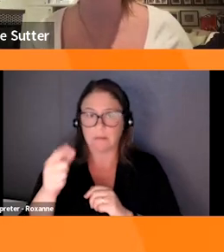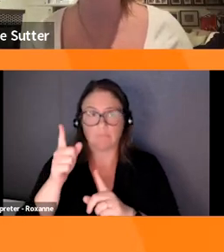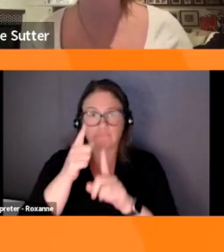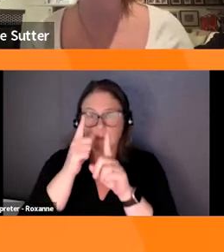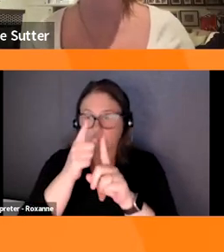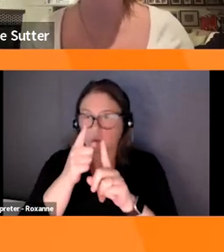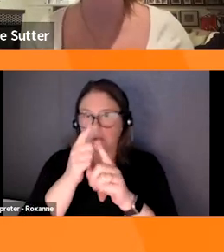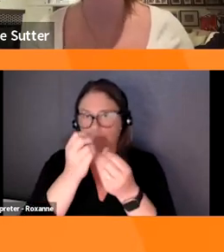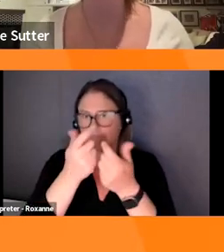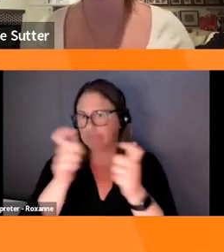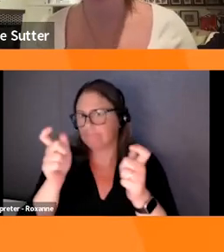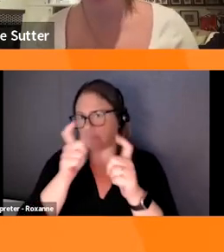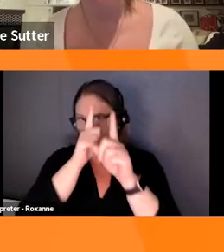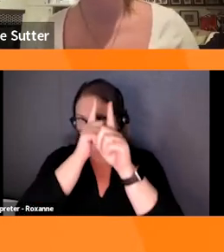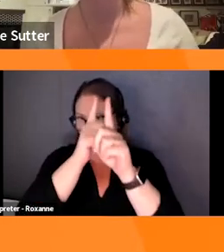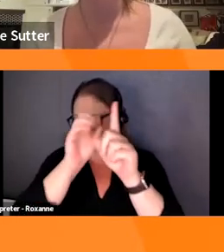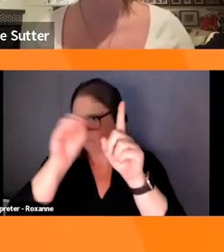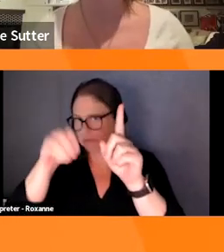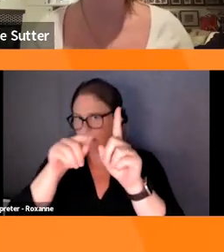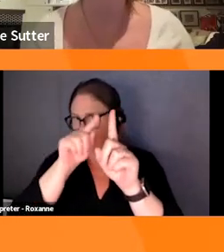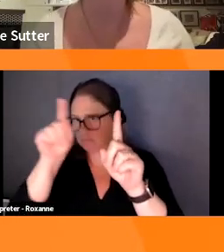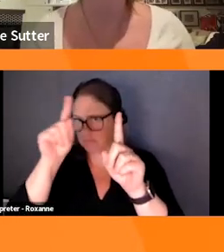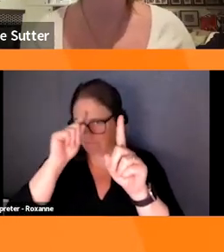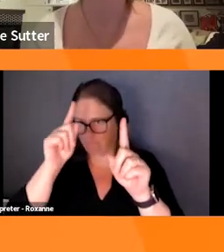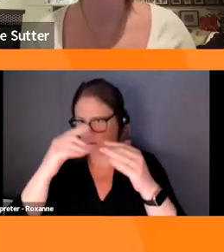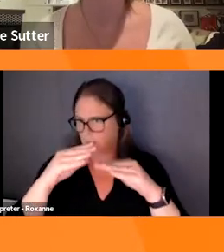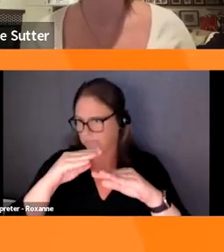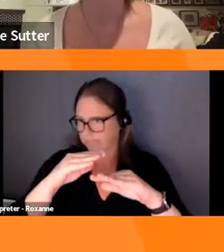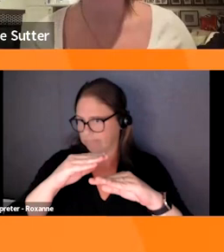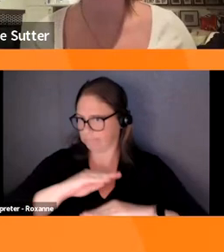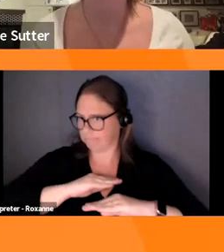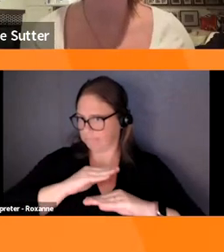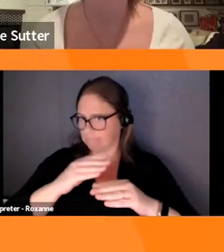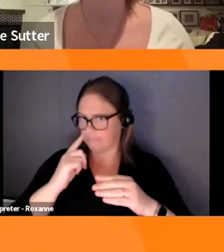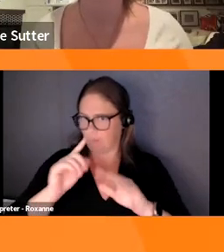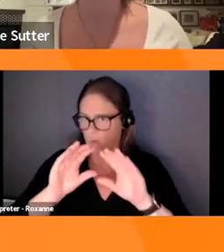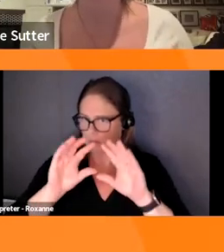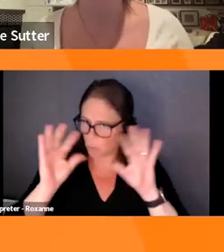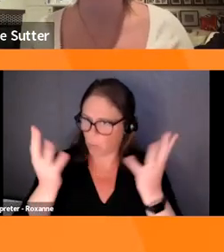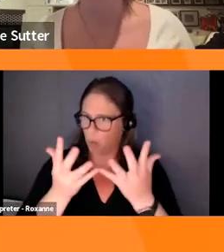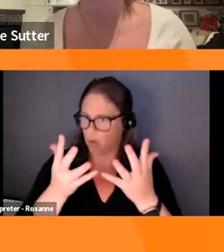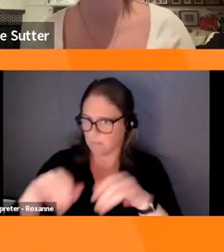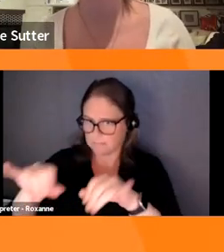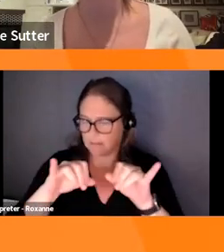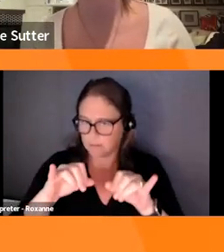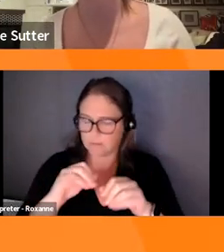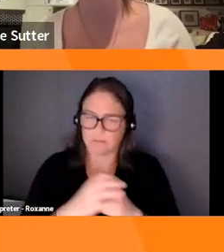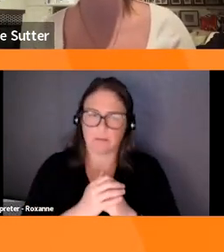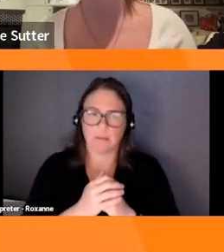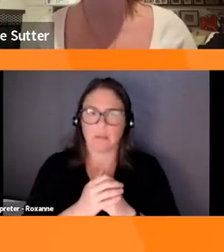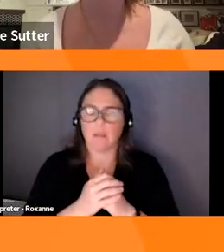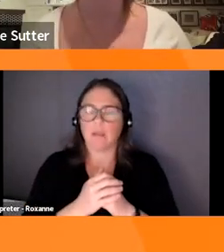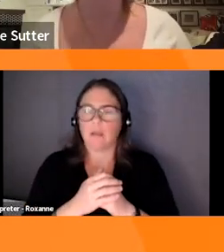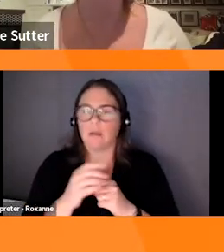larger scale for the world. They are great for a starting point as well, or to report to alongside another